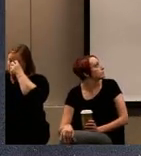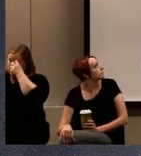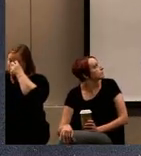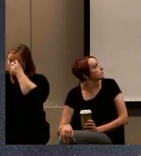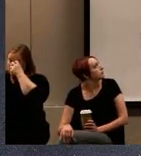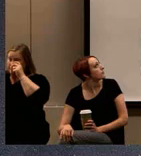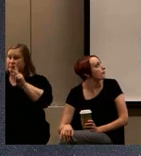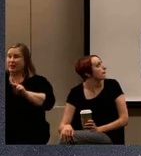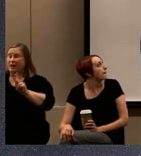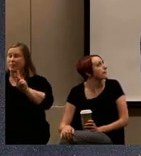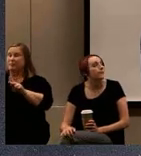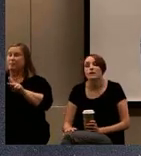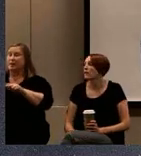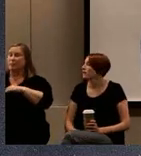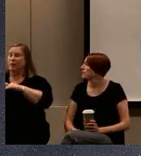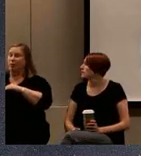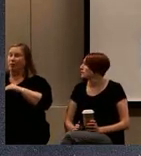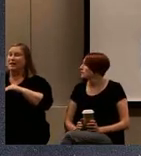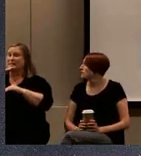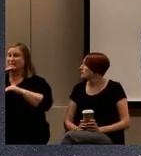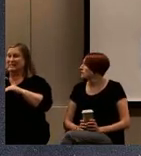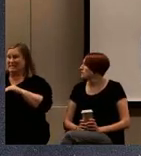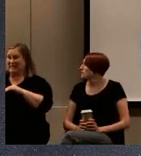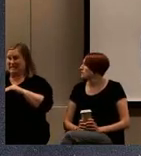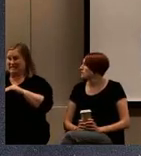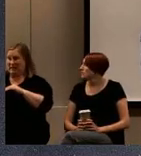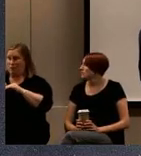folks who are over the age of 60